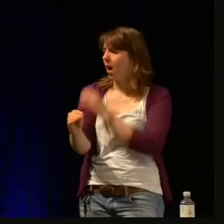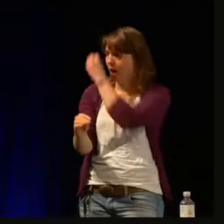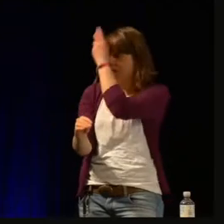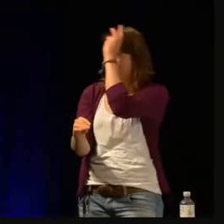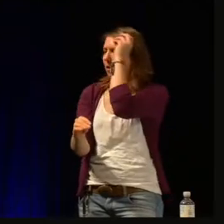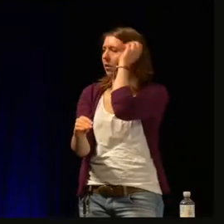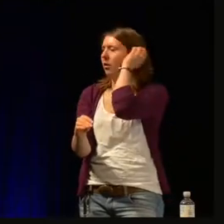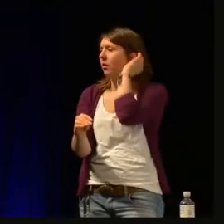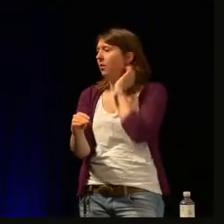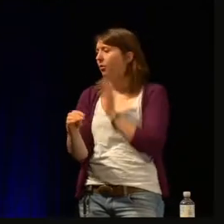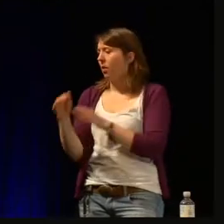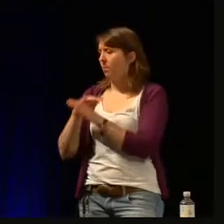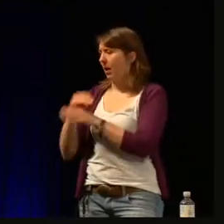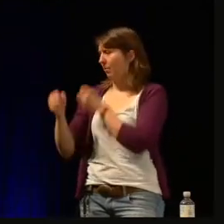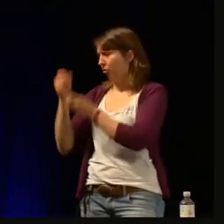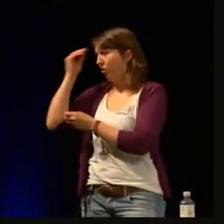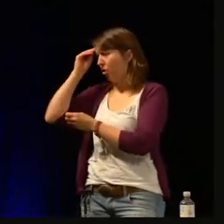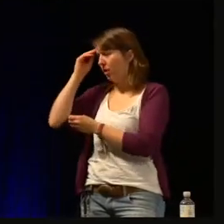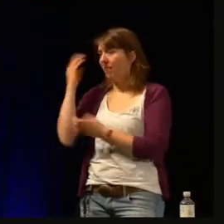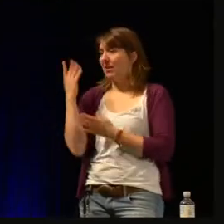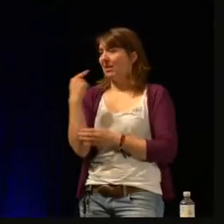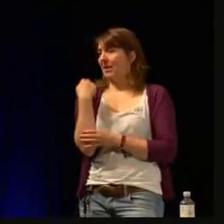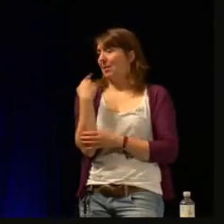Well, I rather have a short comment.